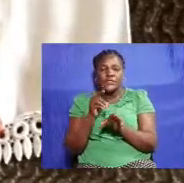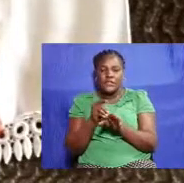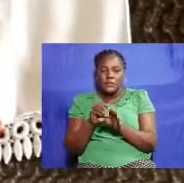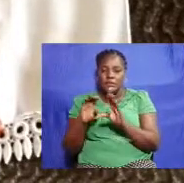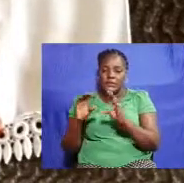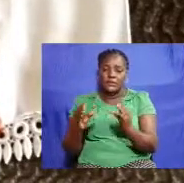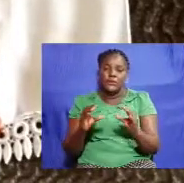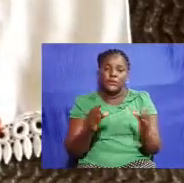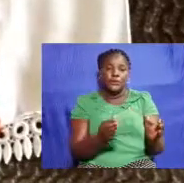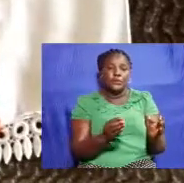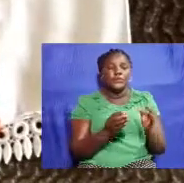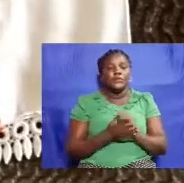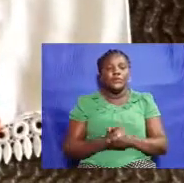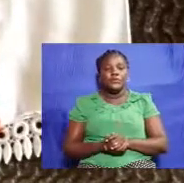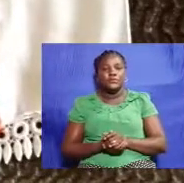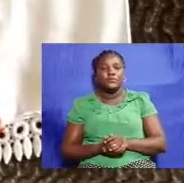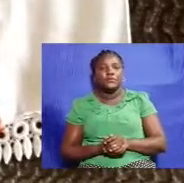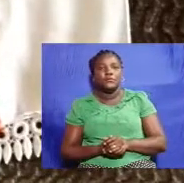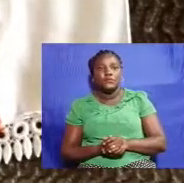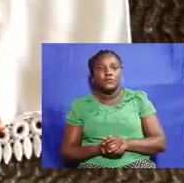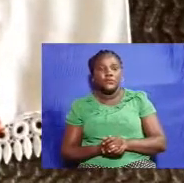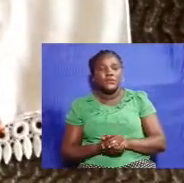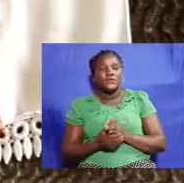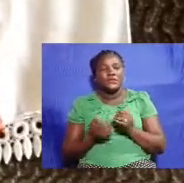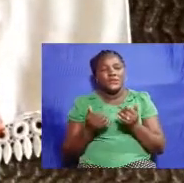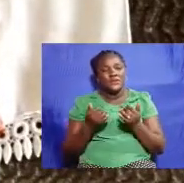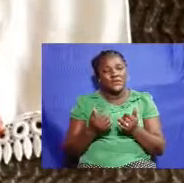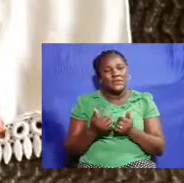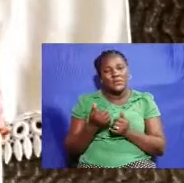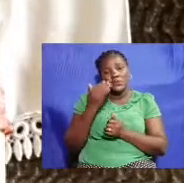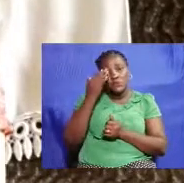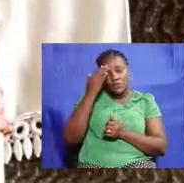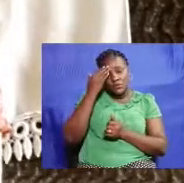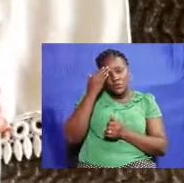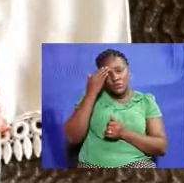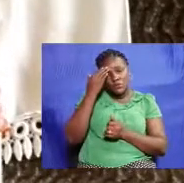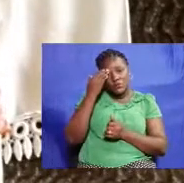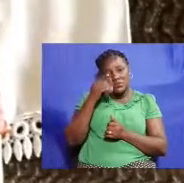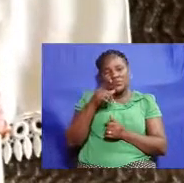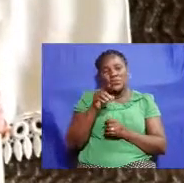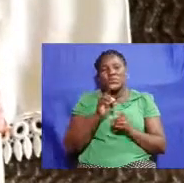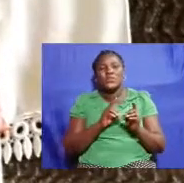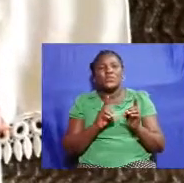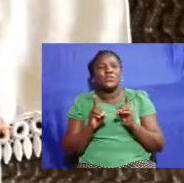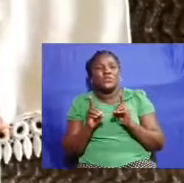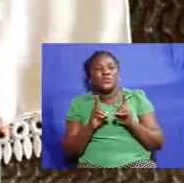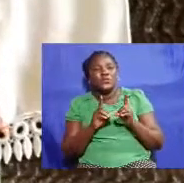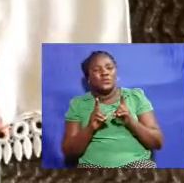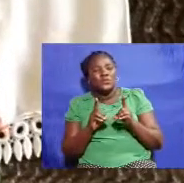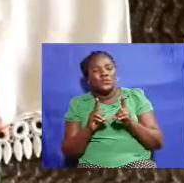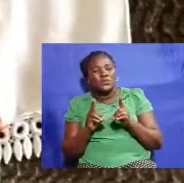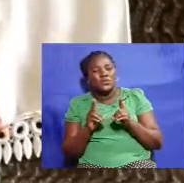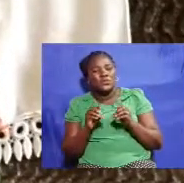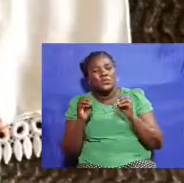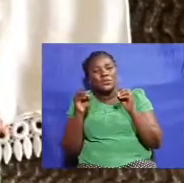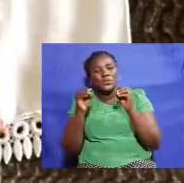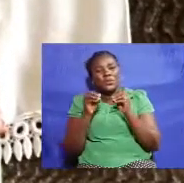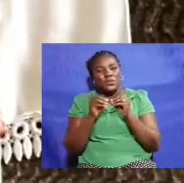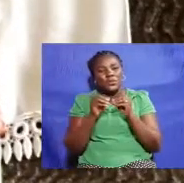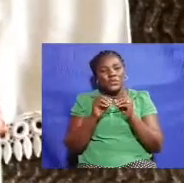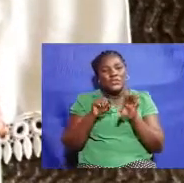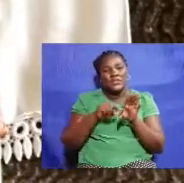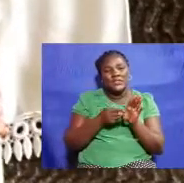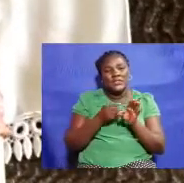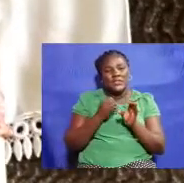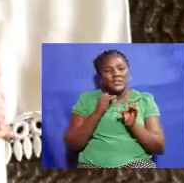community. I have now realized that you have gone even further to start